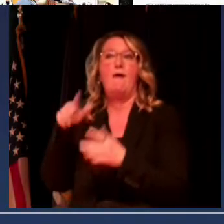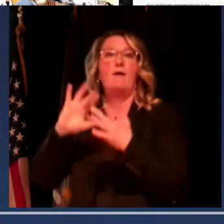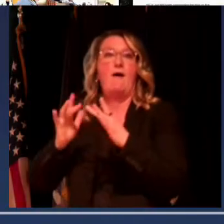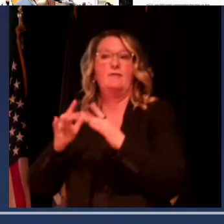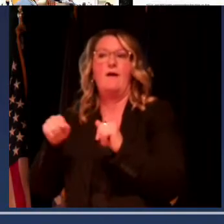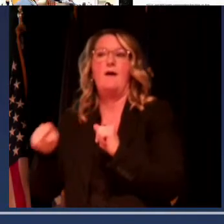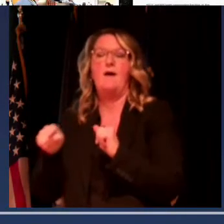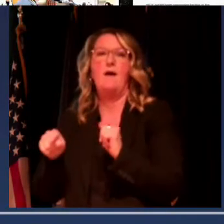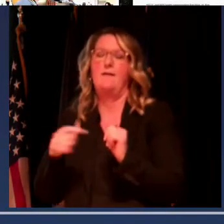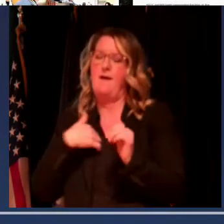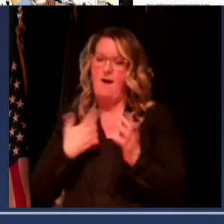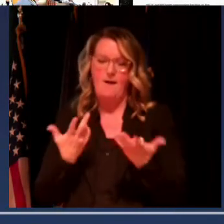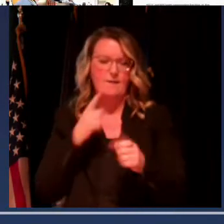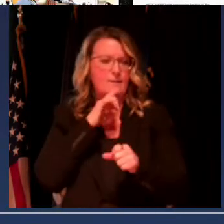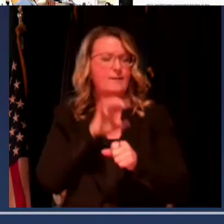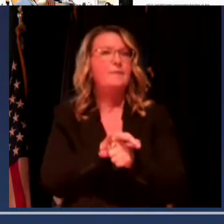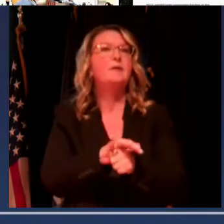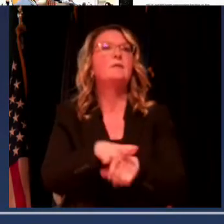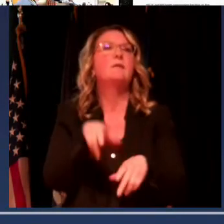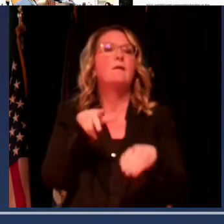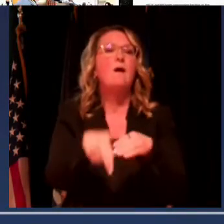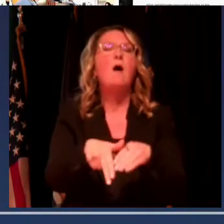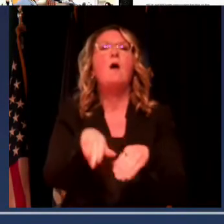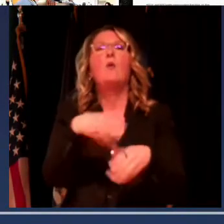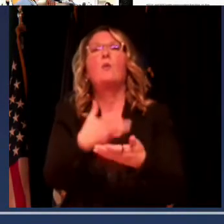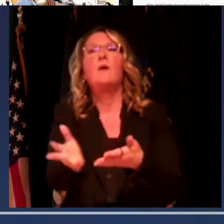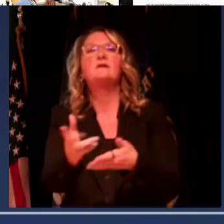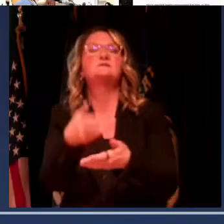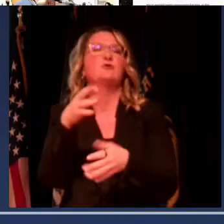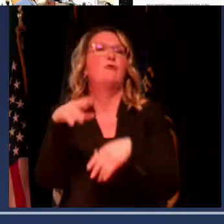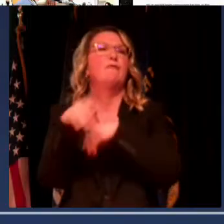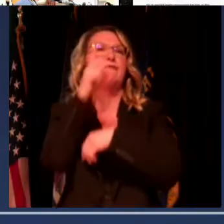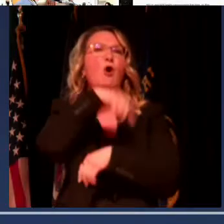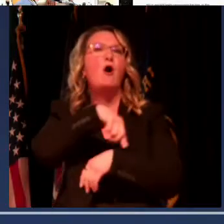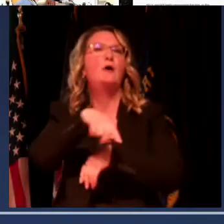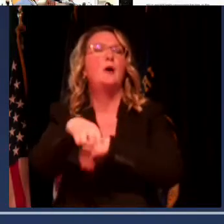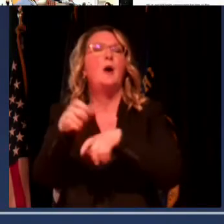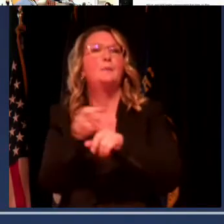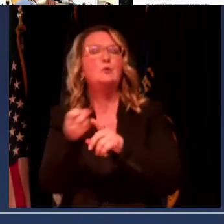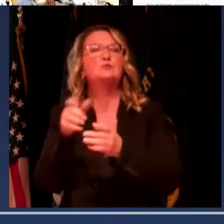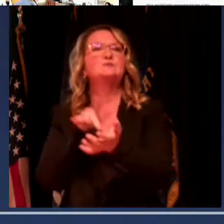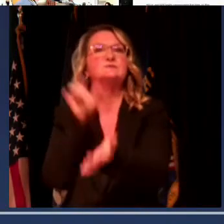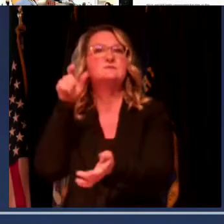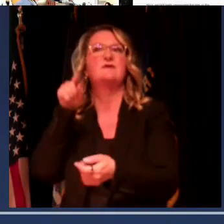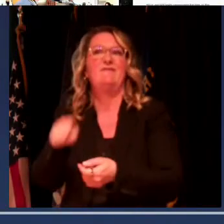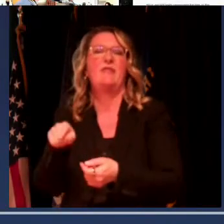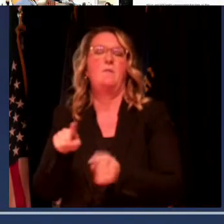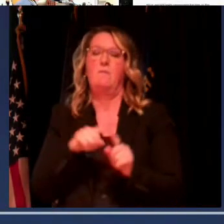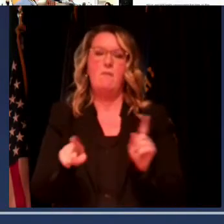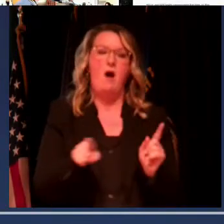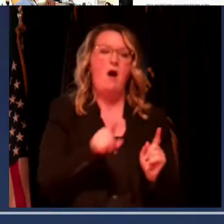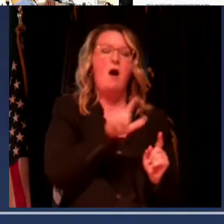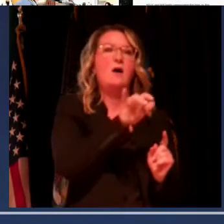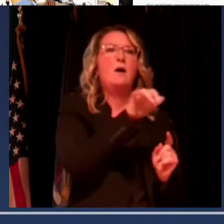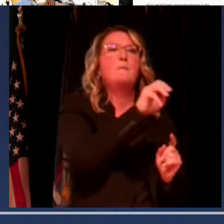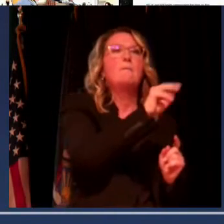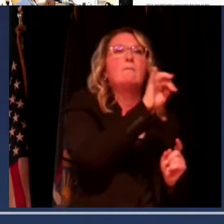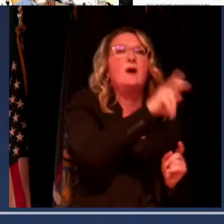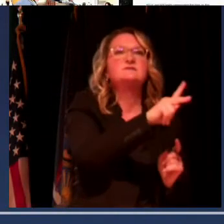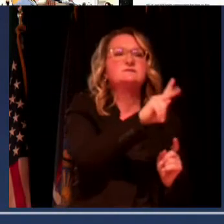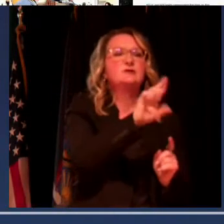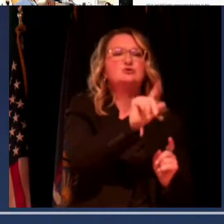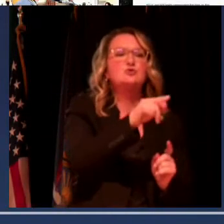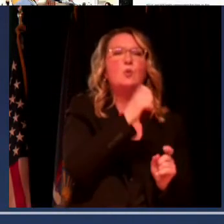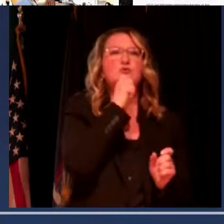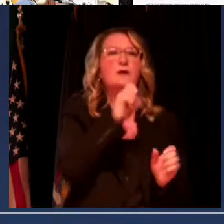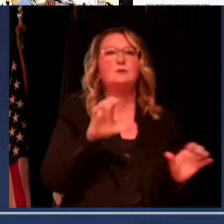fraud, and abuse from government. However, that is not what the president, Elon Musk, and Doge are doing. Fiscal responsibility